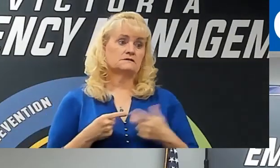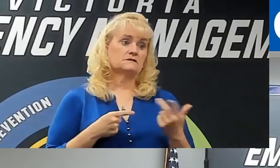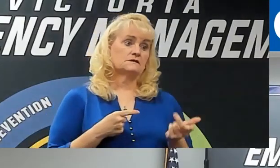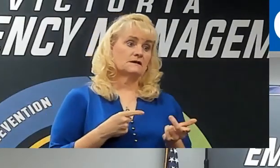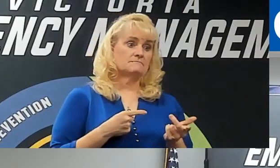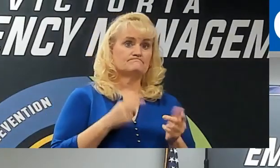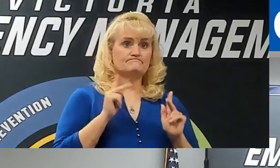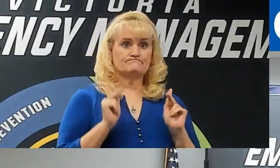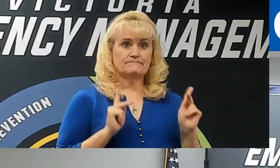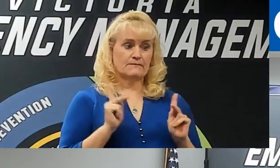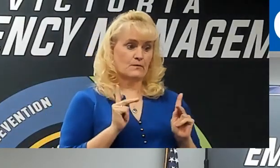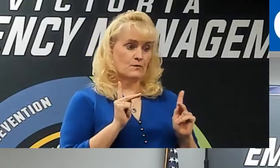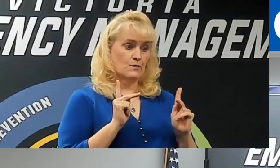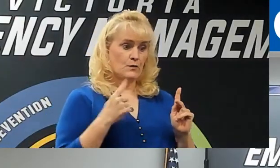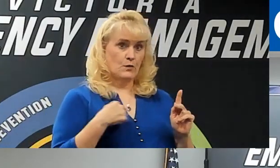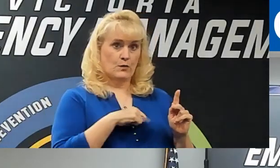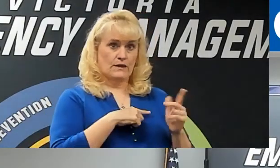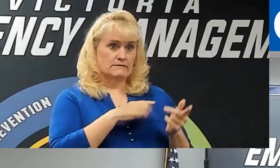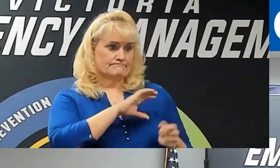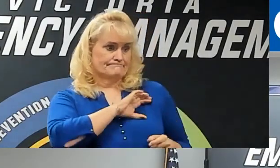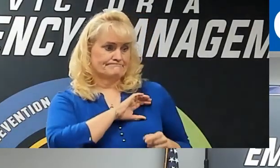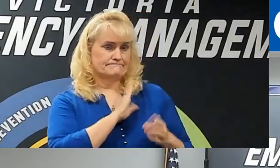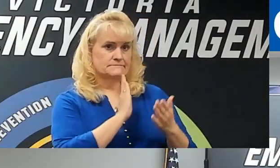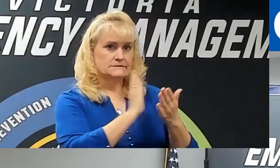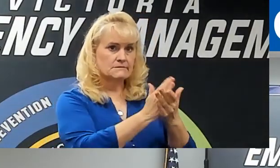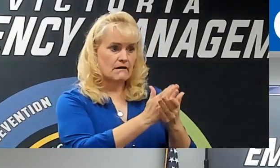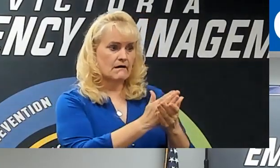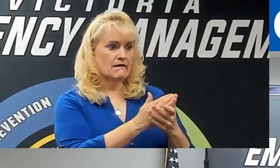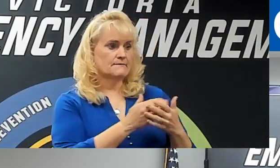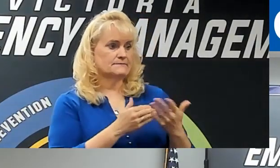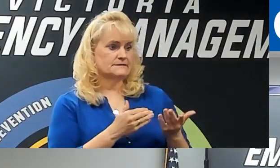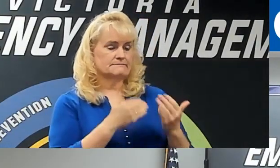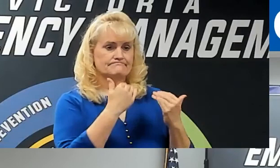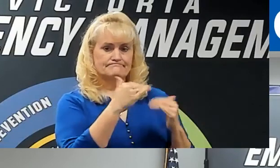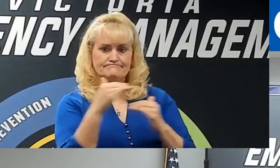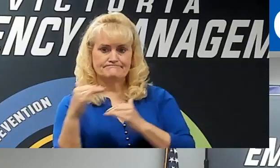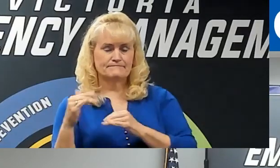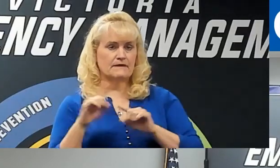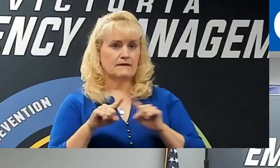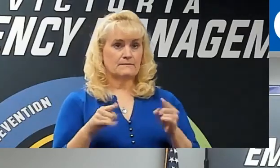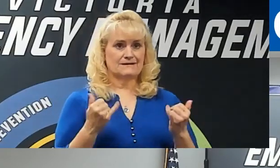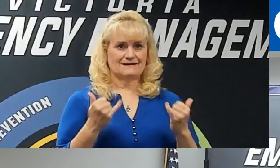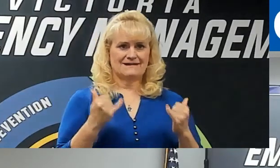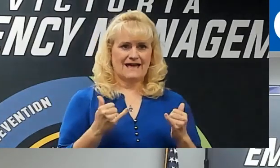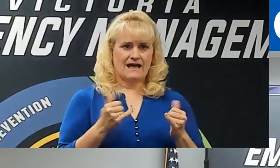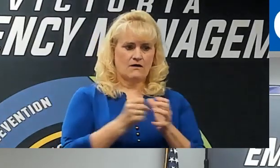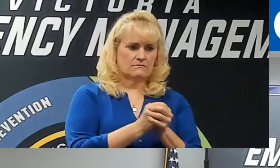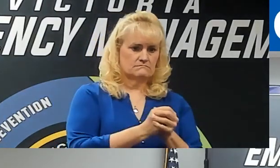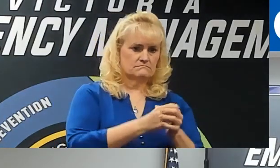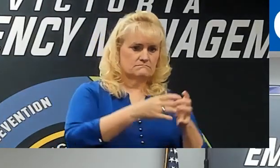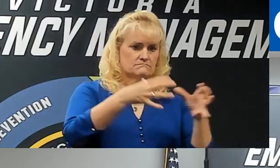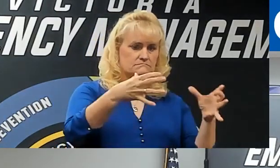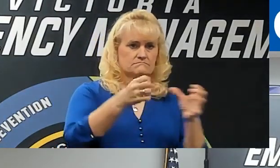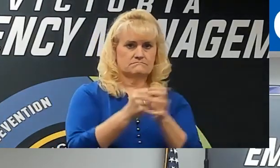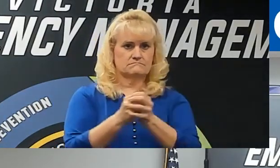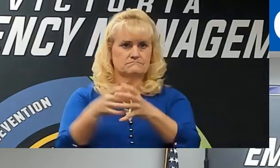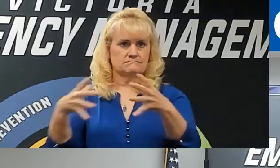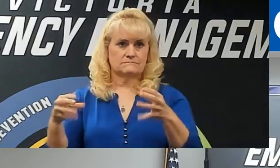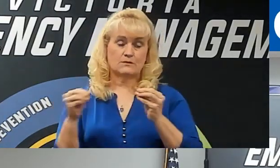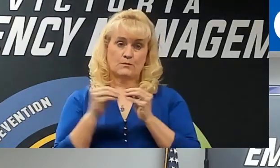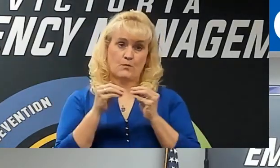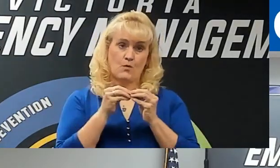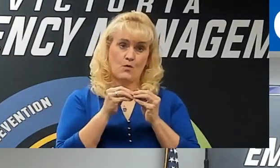and limited, but they have largely resumed, and that predictably is leading to a lot of